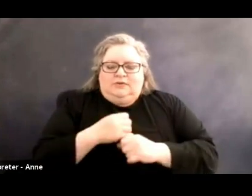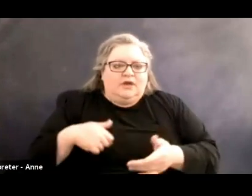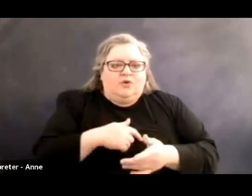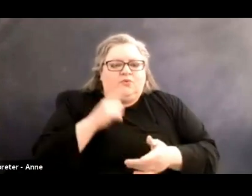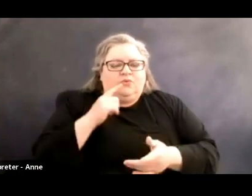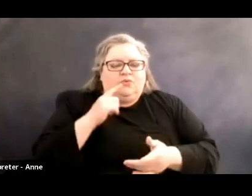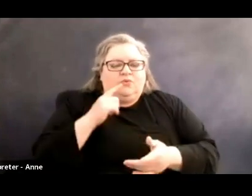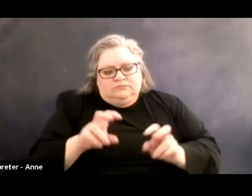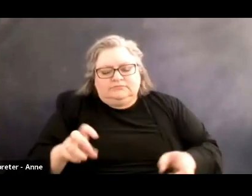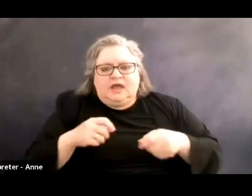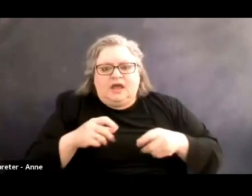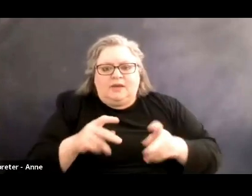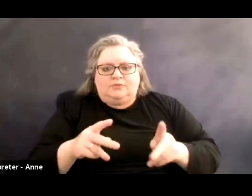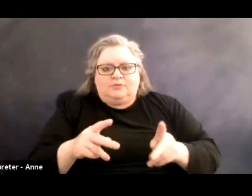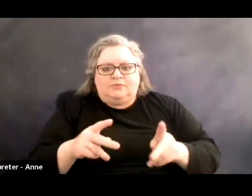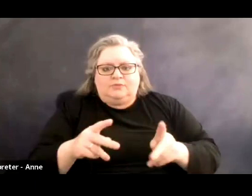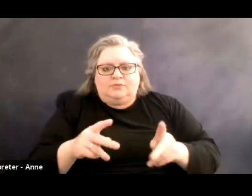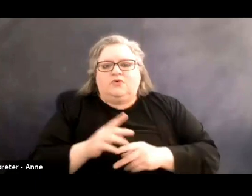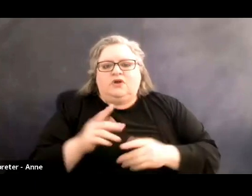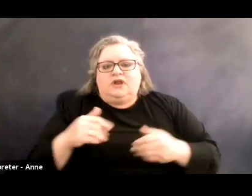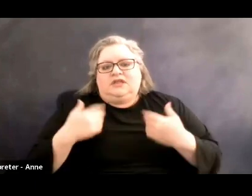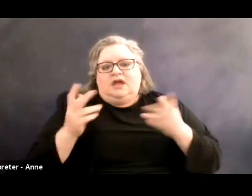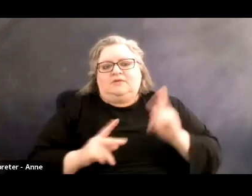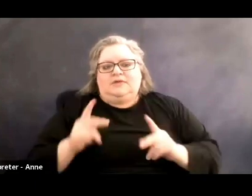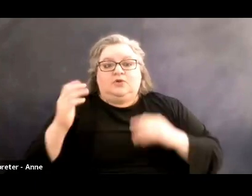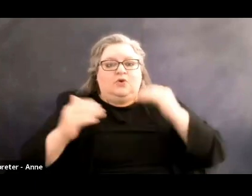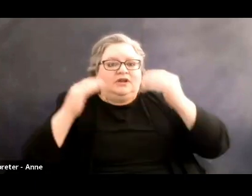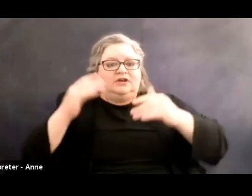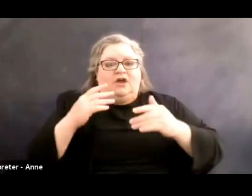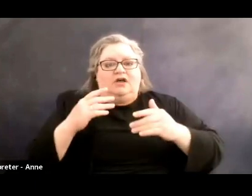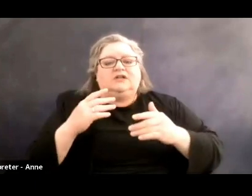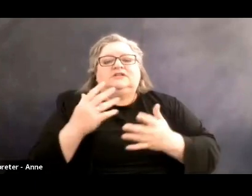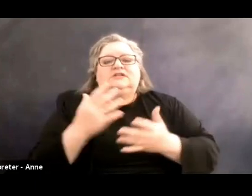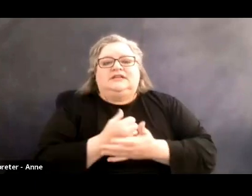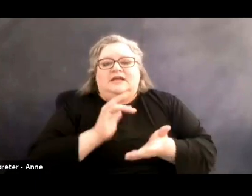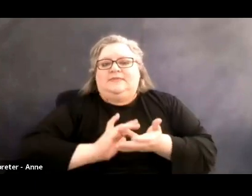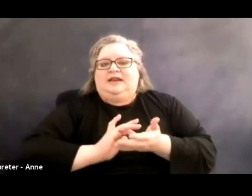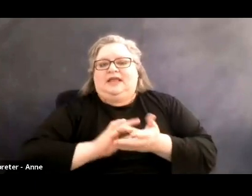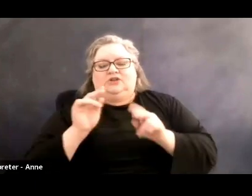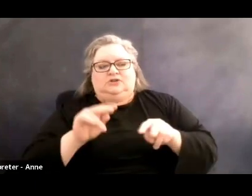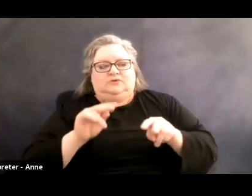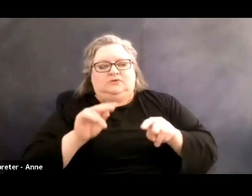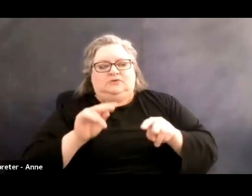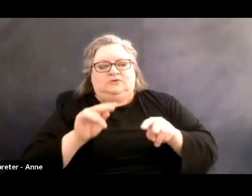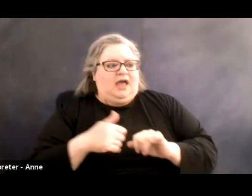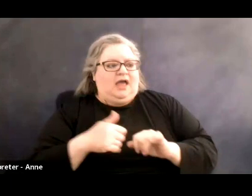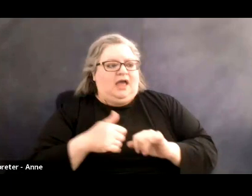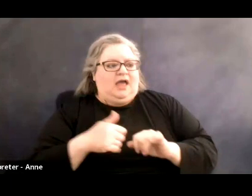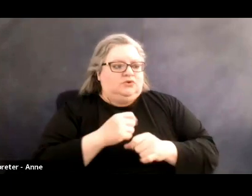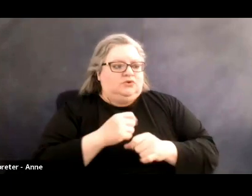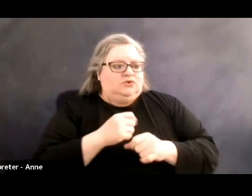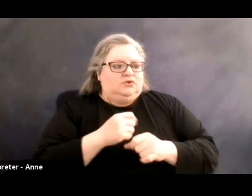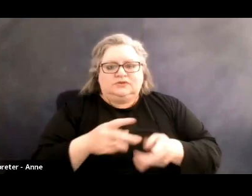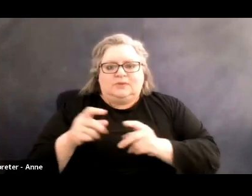at opportunities for, young people or adults to get their medications monitored? How do we create those opportunities? And I think it's